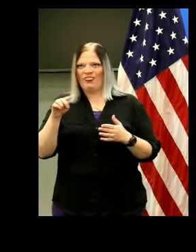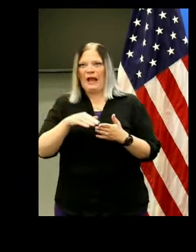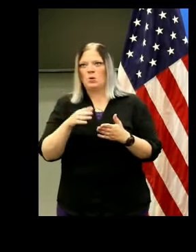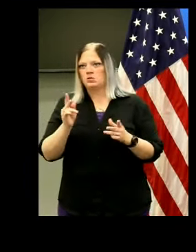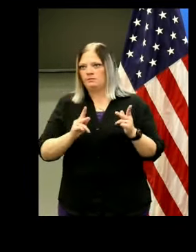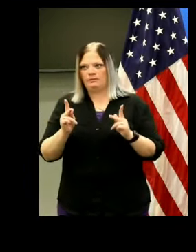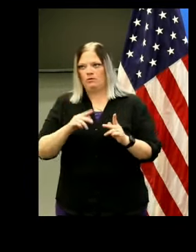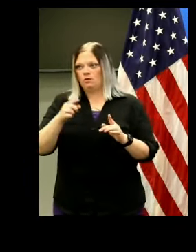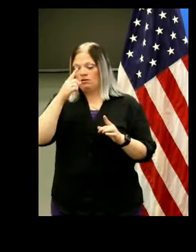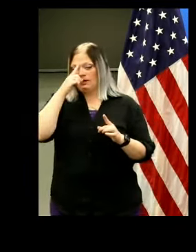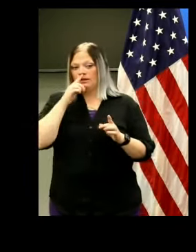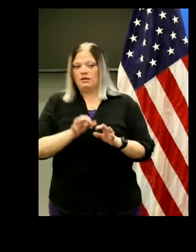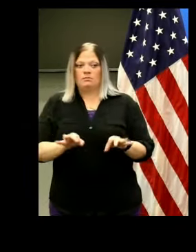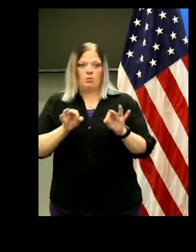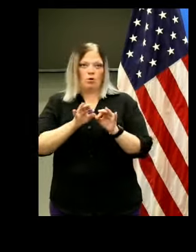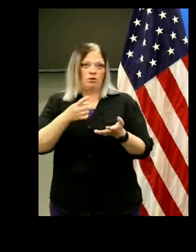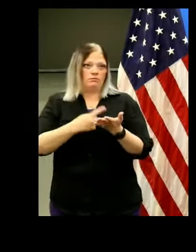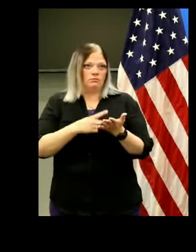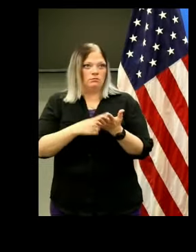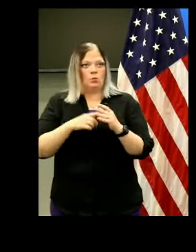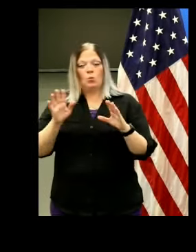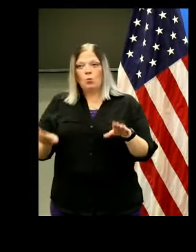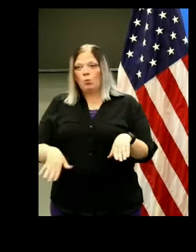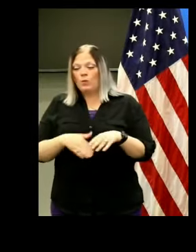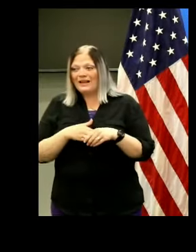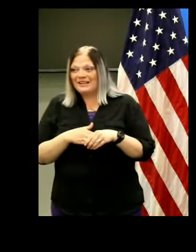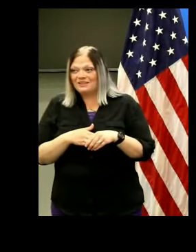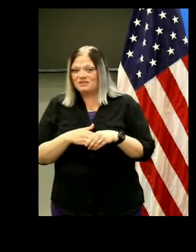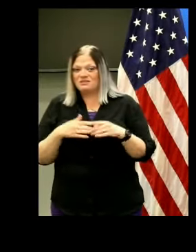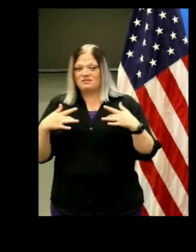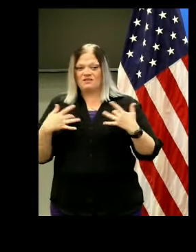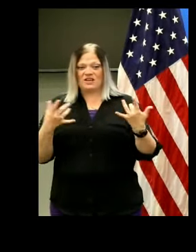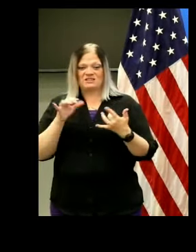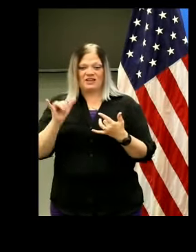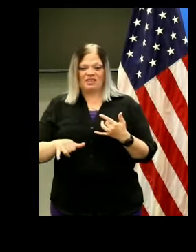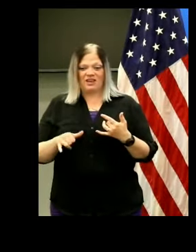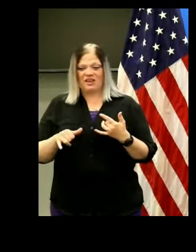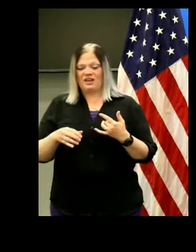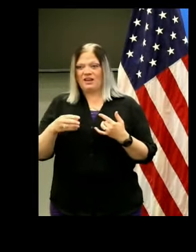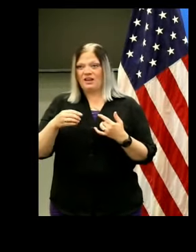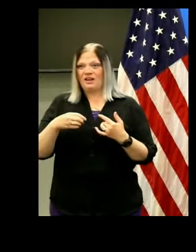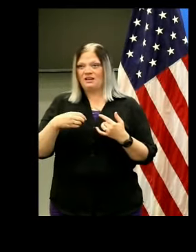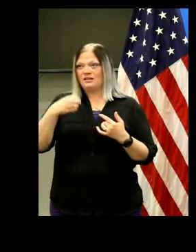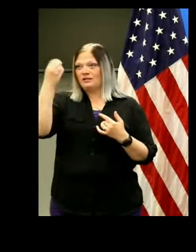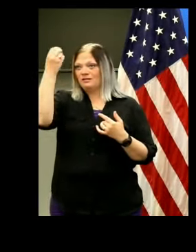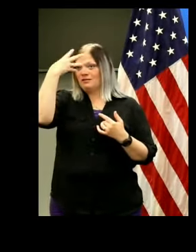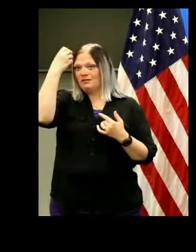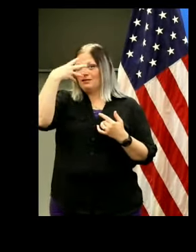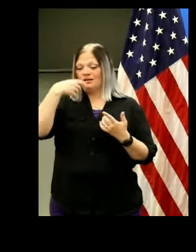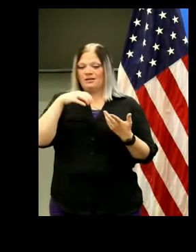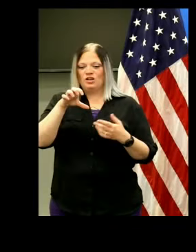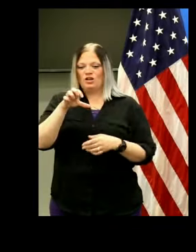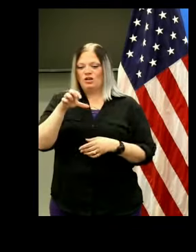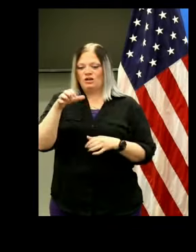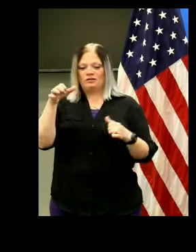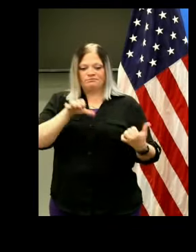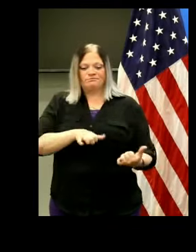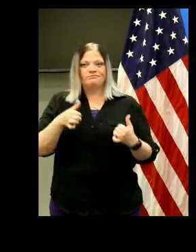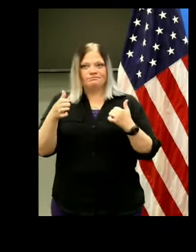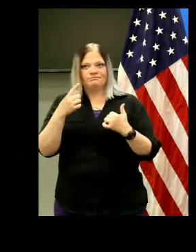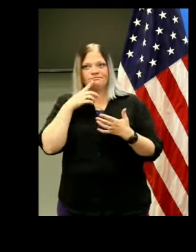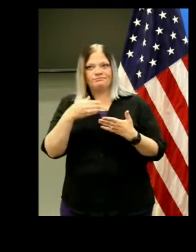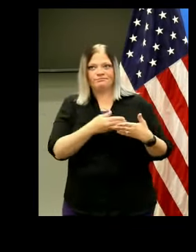are talking about weddings, events like that, christenings, other types of important events